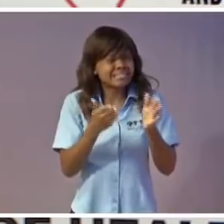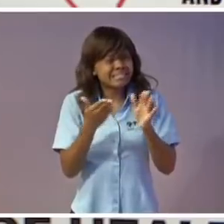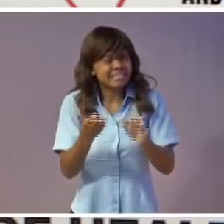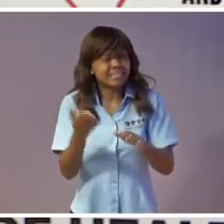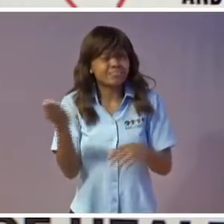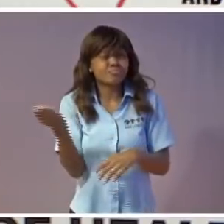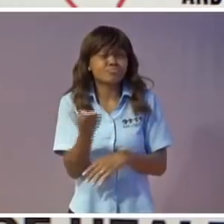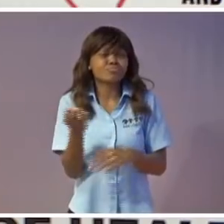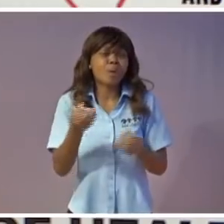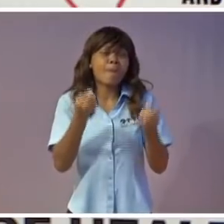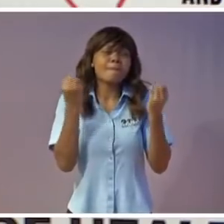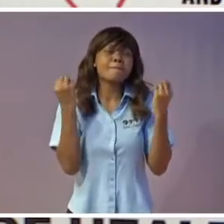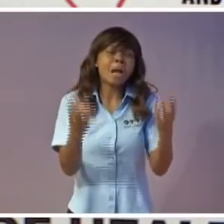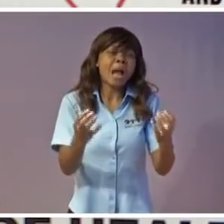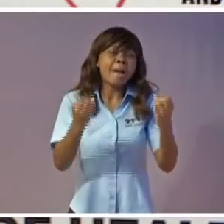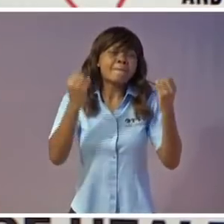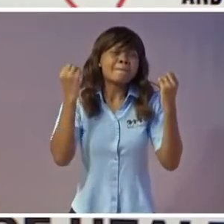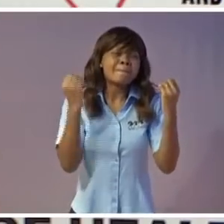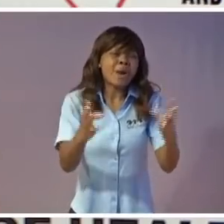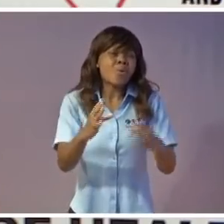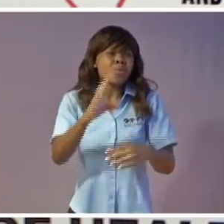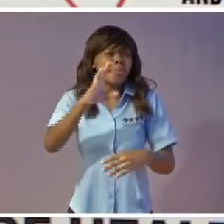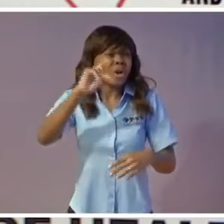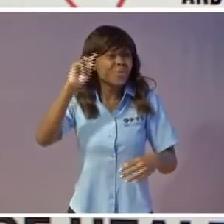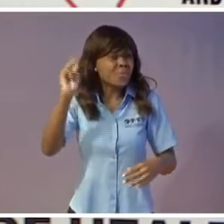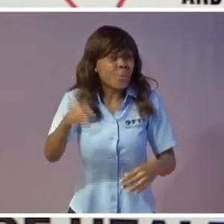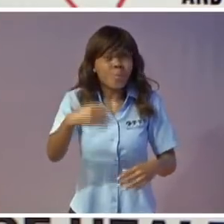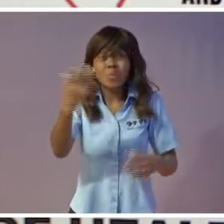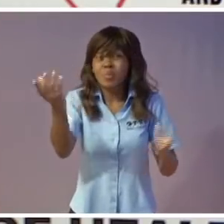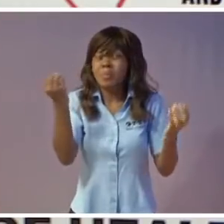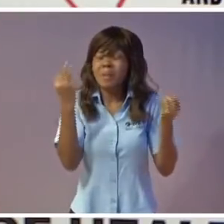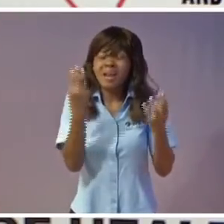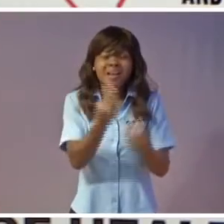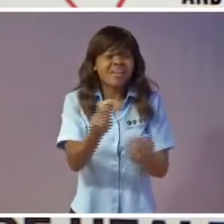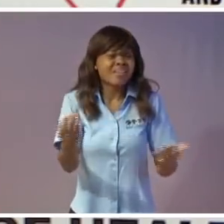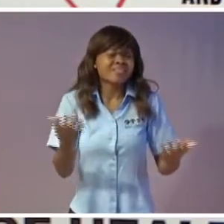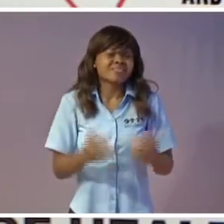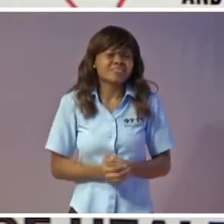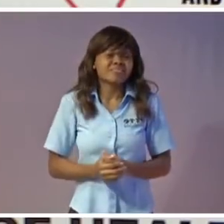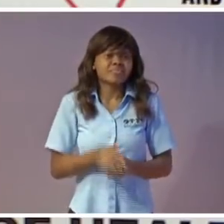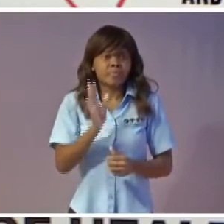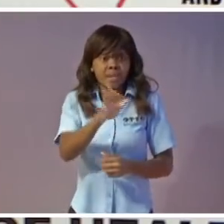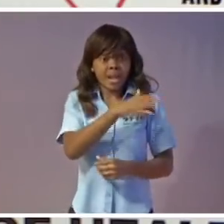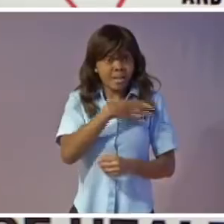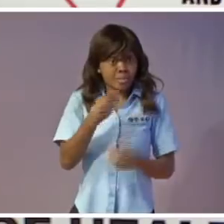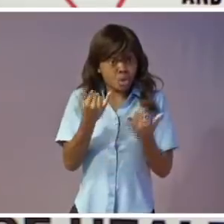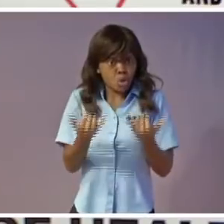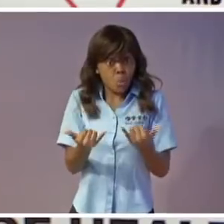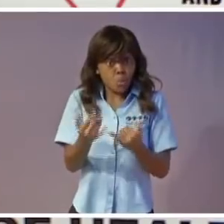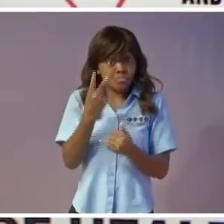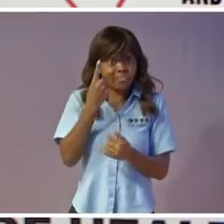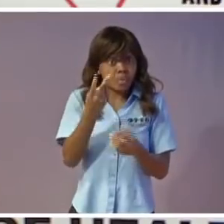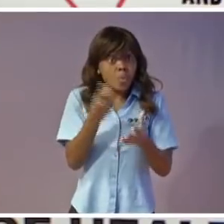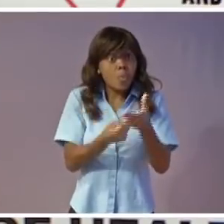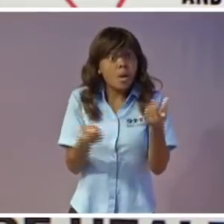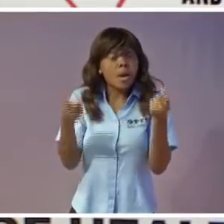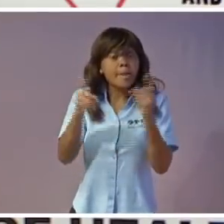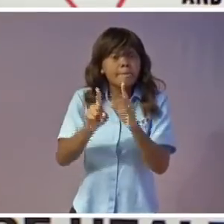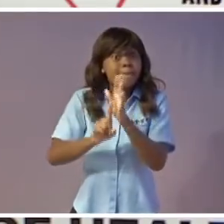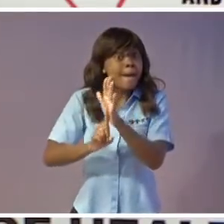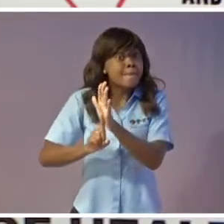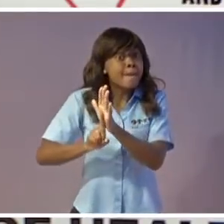5,462,397. And the spike due to Omicron cases, we have never seen